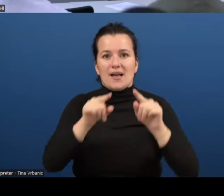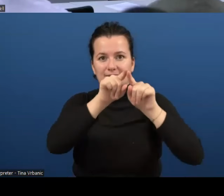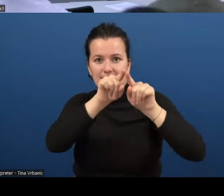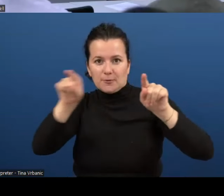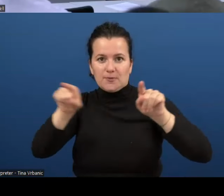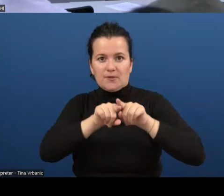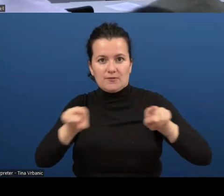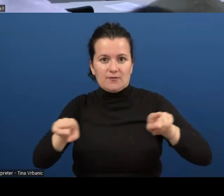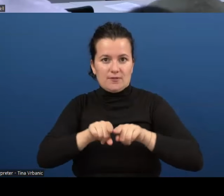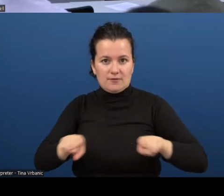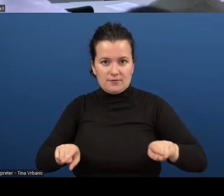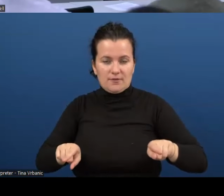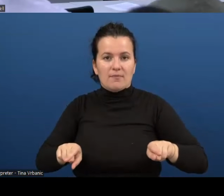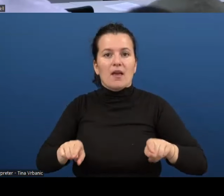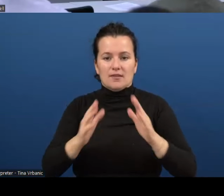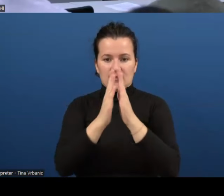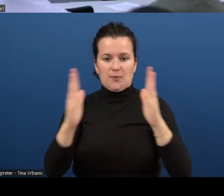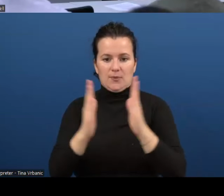the horizontal direction.